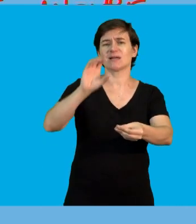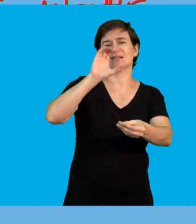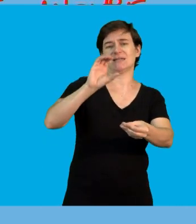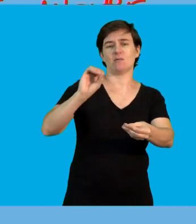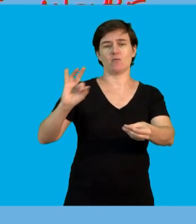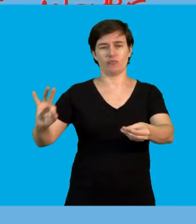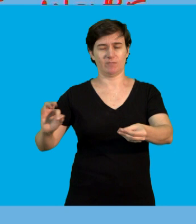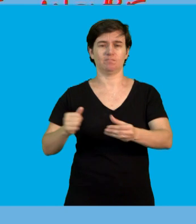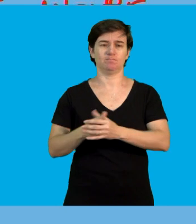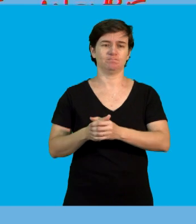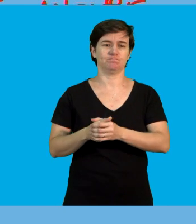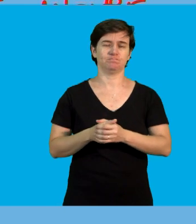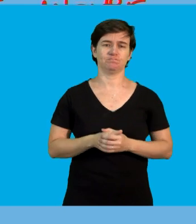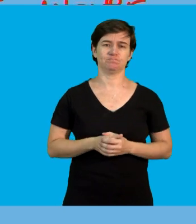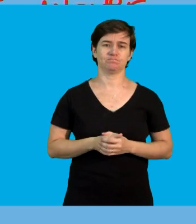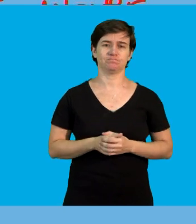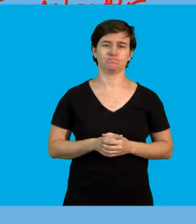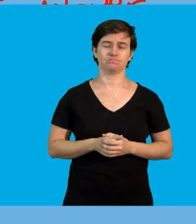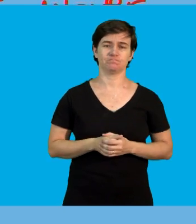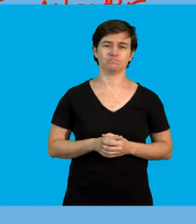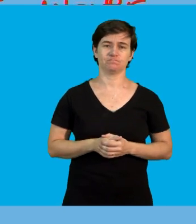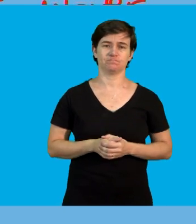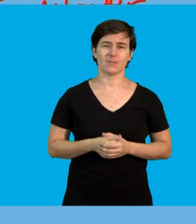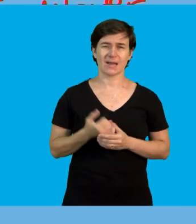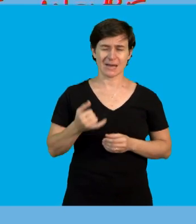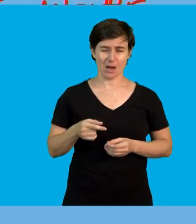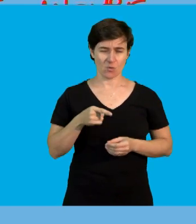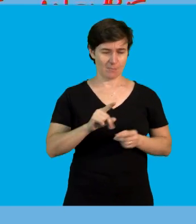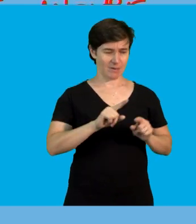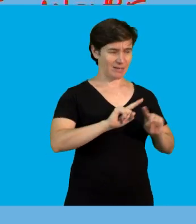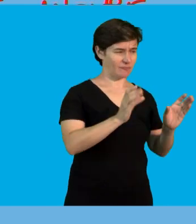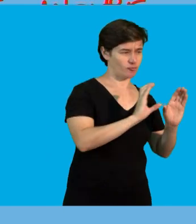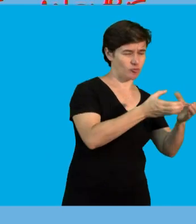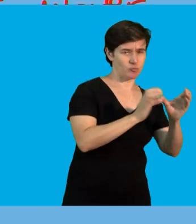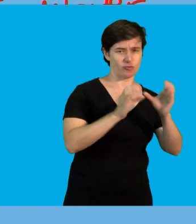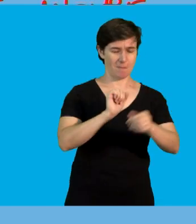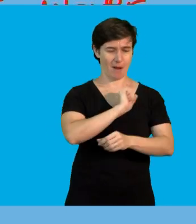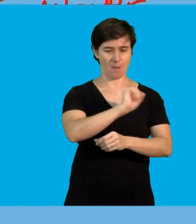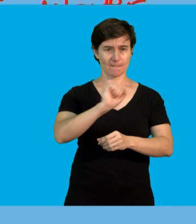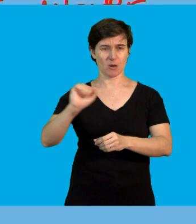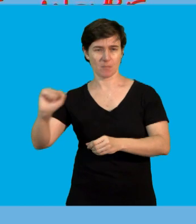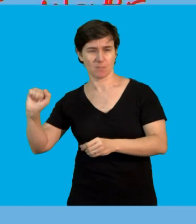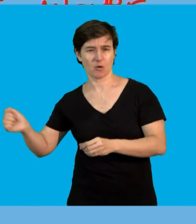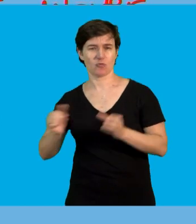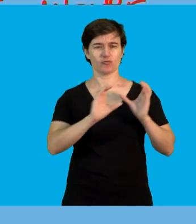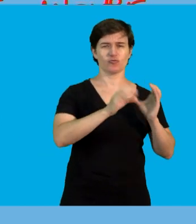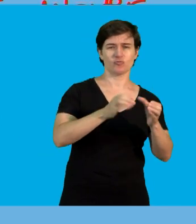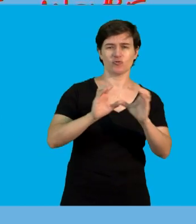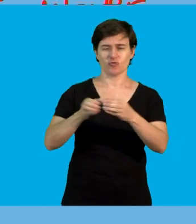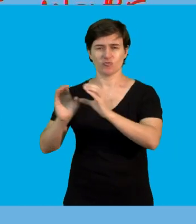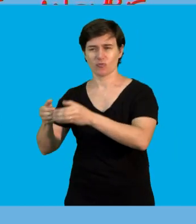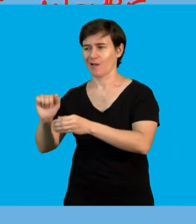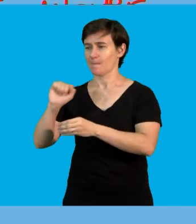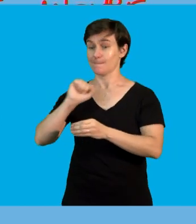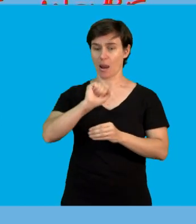the chlorine to form the calcium chloride. Now, because these are in different groups, this is in group 7,